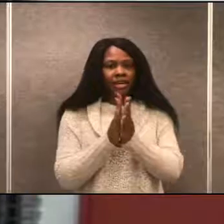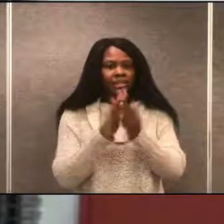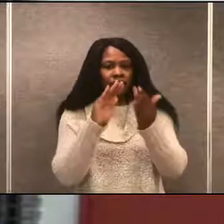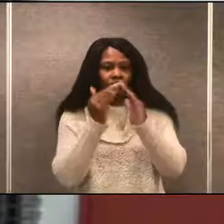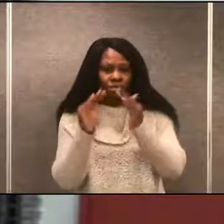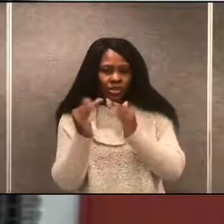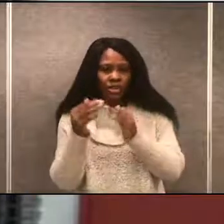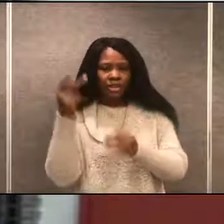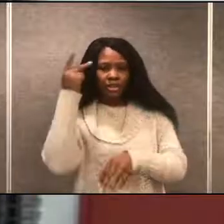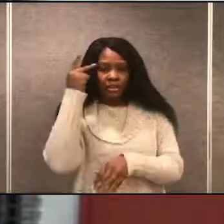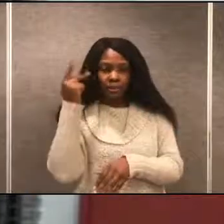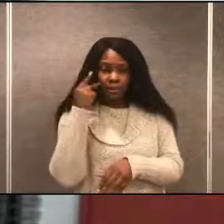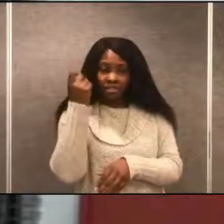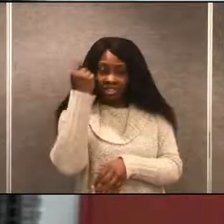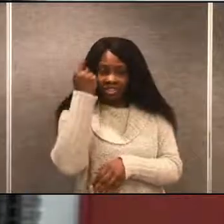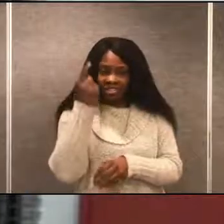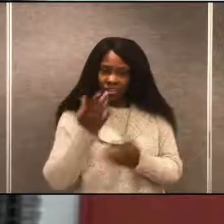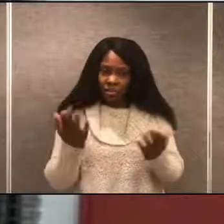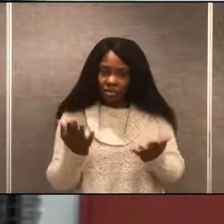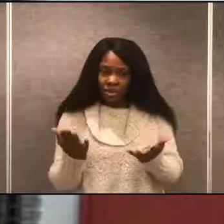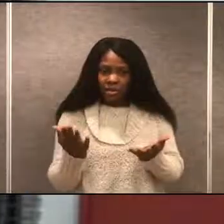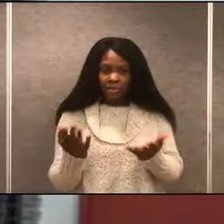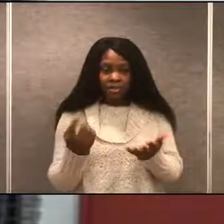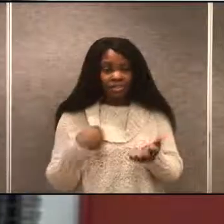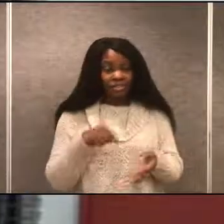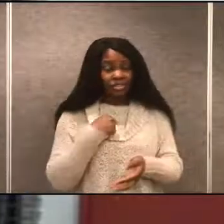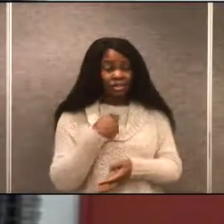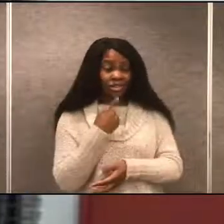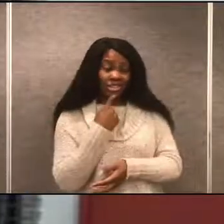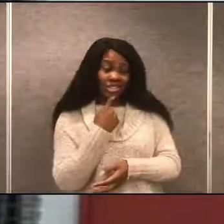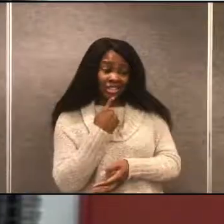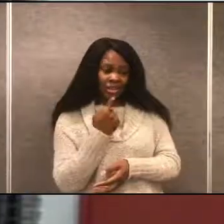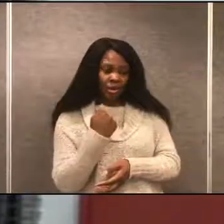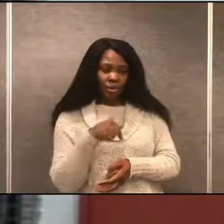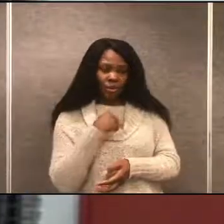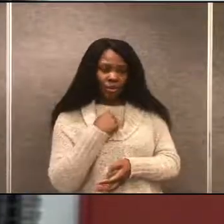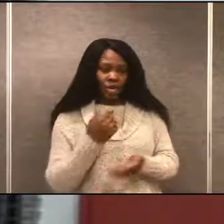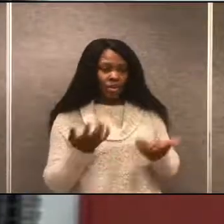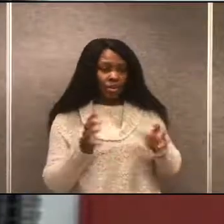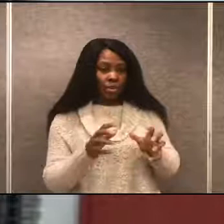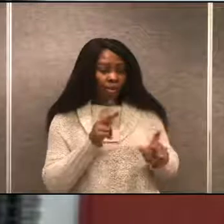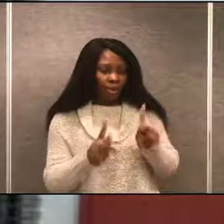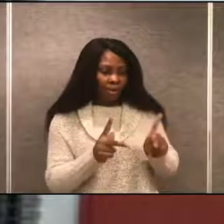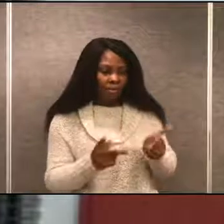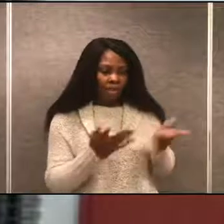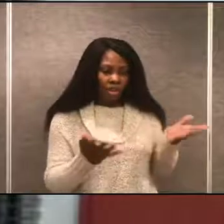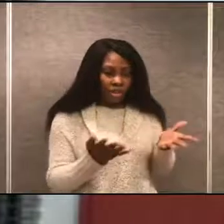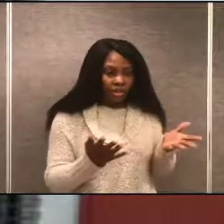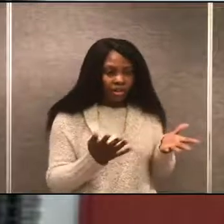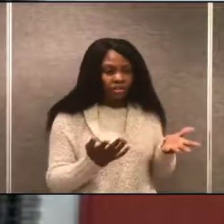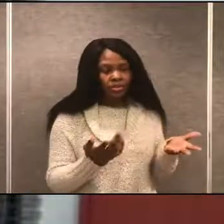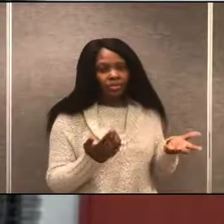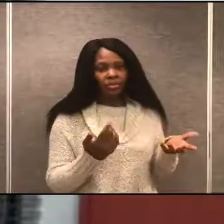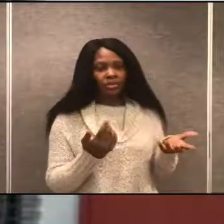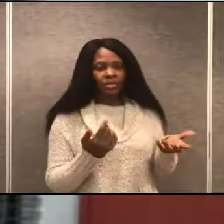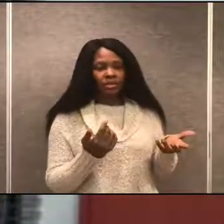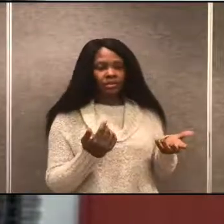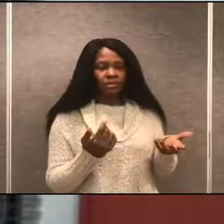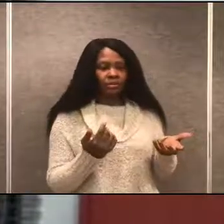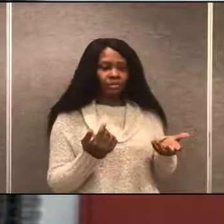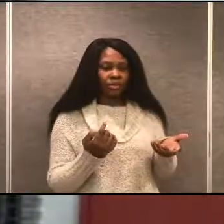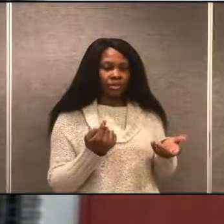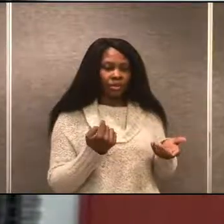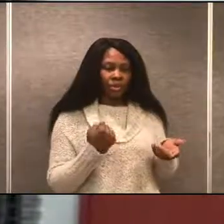and the parents to understand that as much as we say, well, we don't want individuals here, or that we all are suffering from